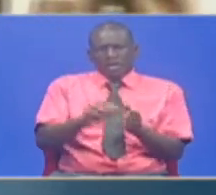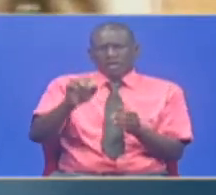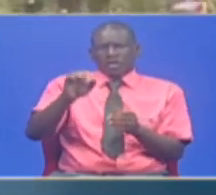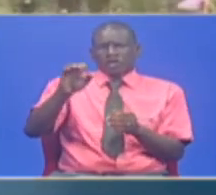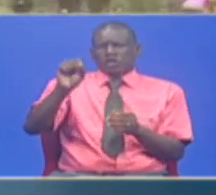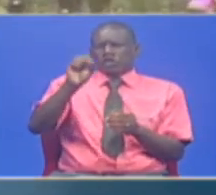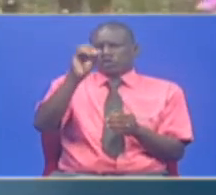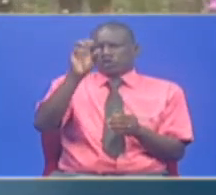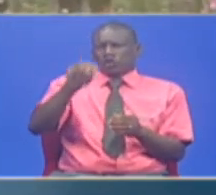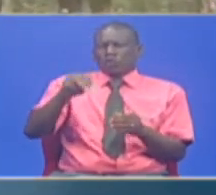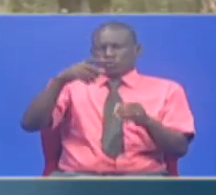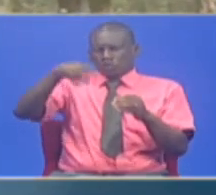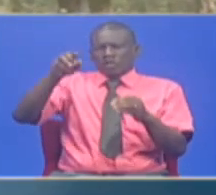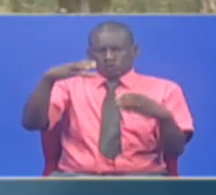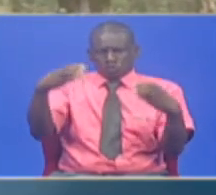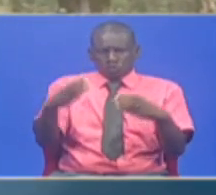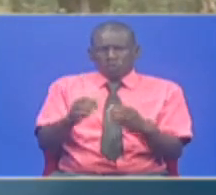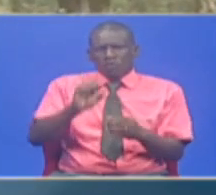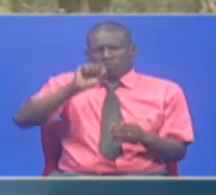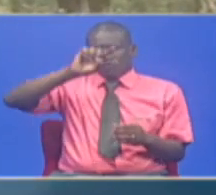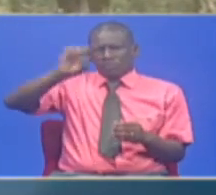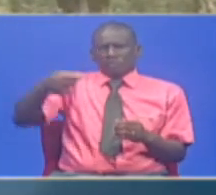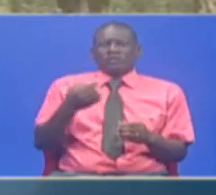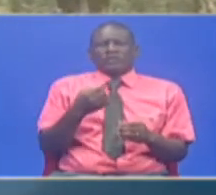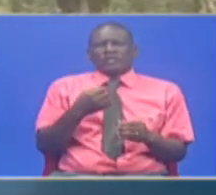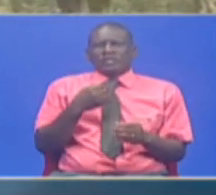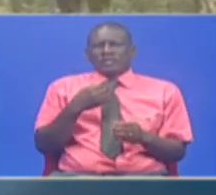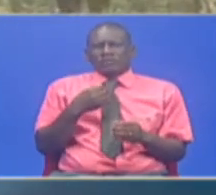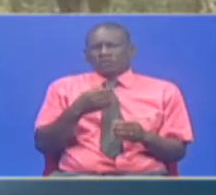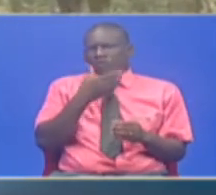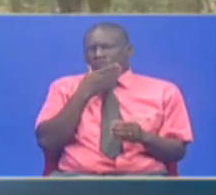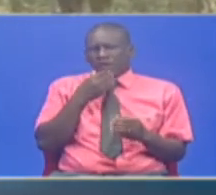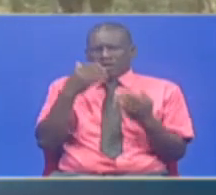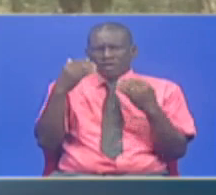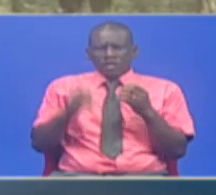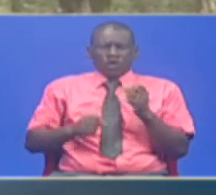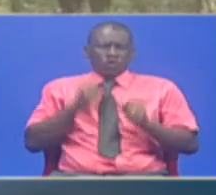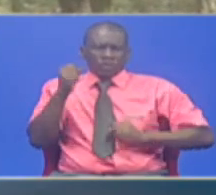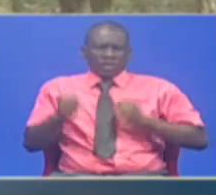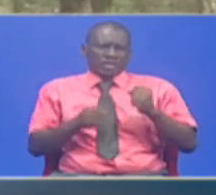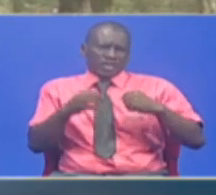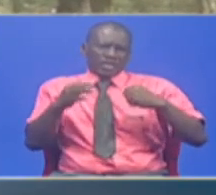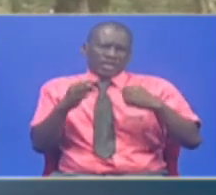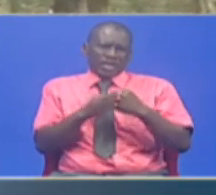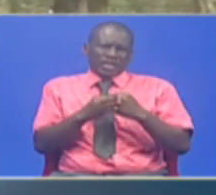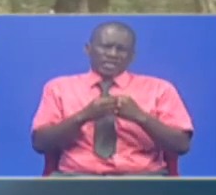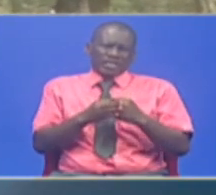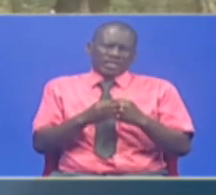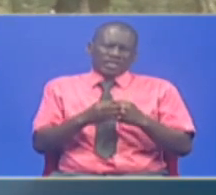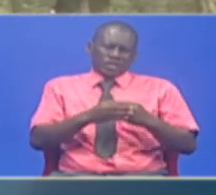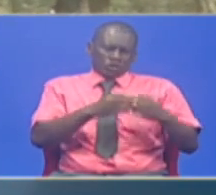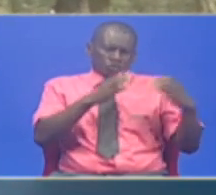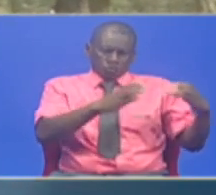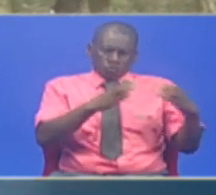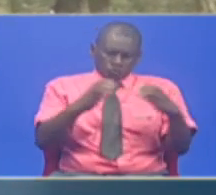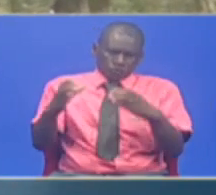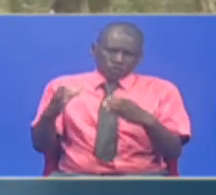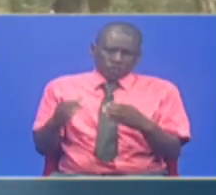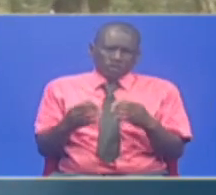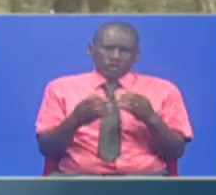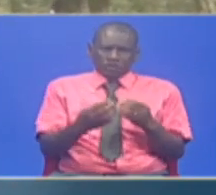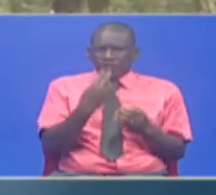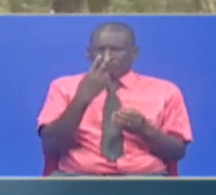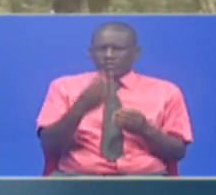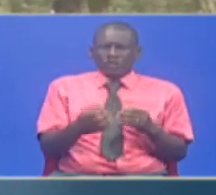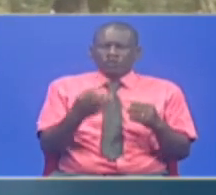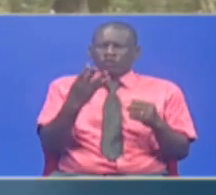seconds. 5000 men is we are now going to run 8 heats. You've seen